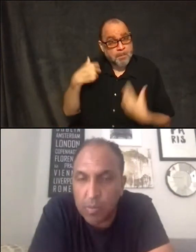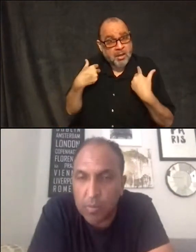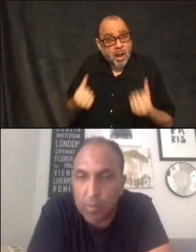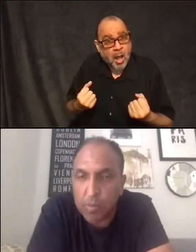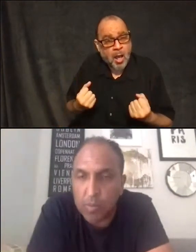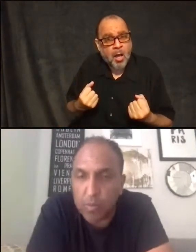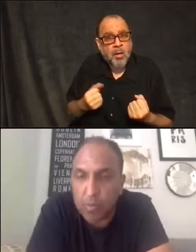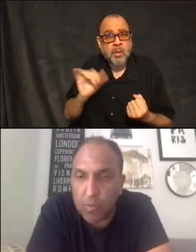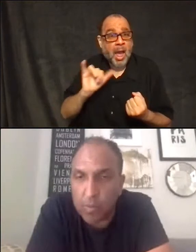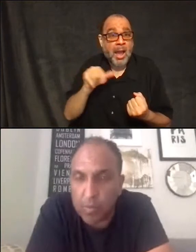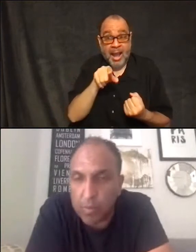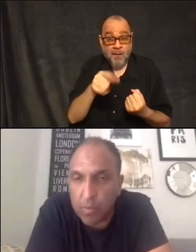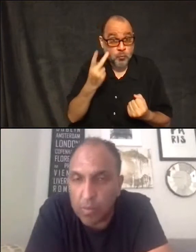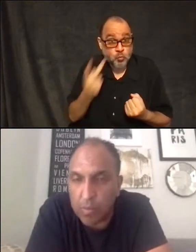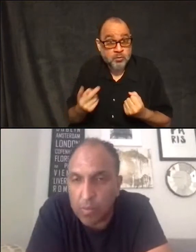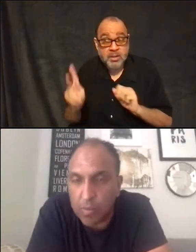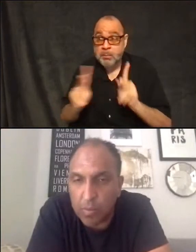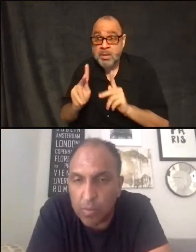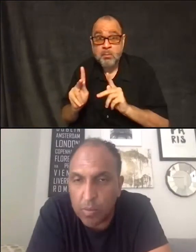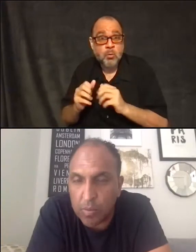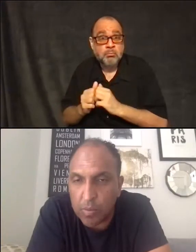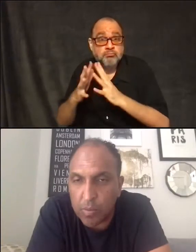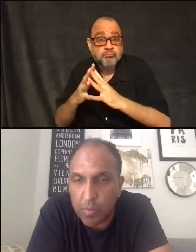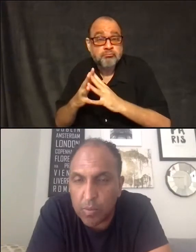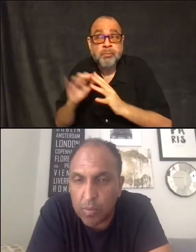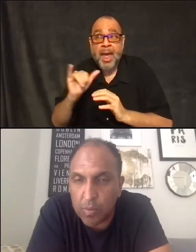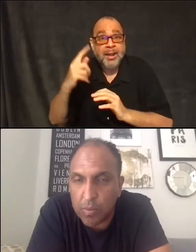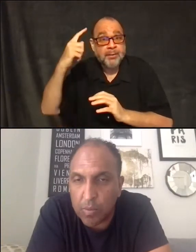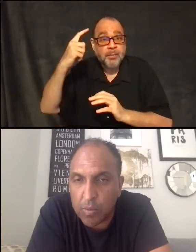therapy sessions, type in audio rooms and Clubhouse or Spaces?